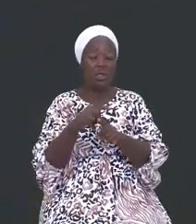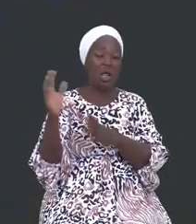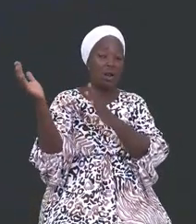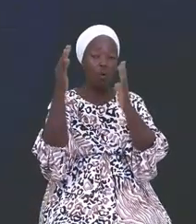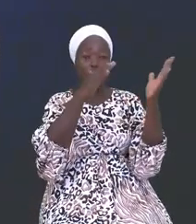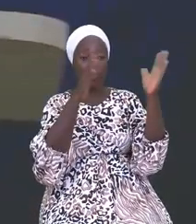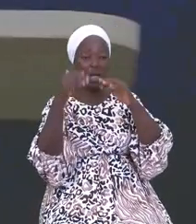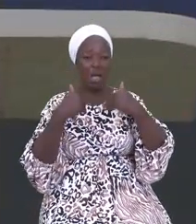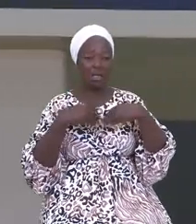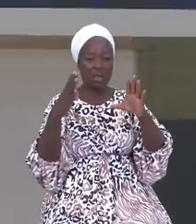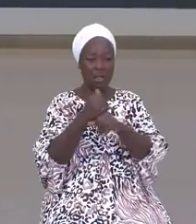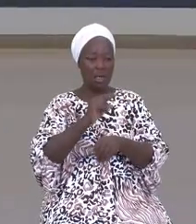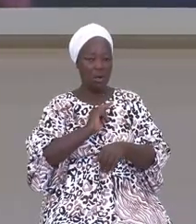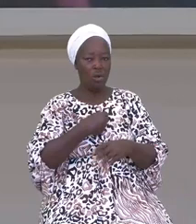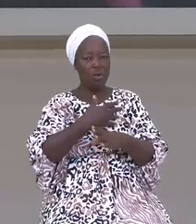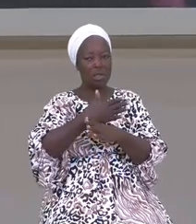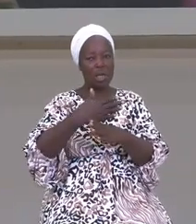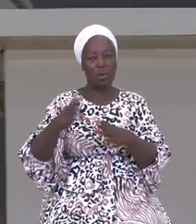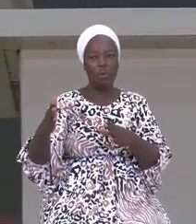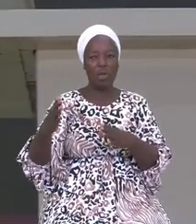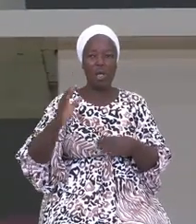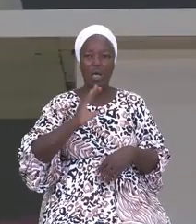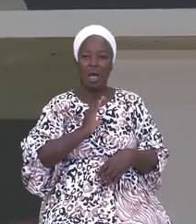have taken us away. Our